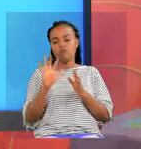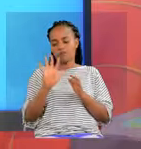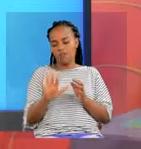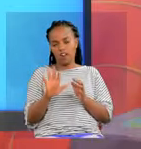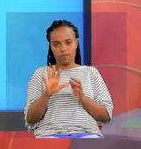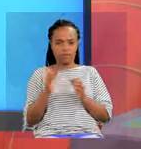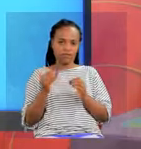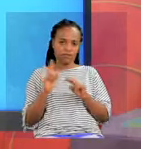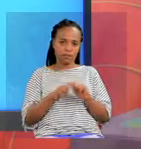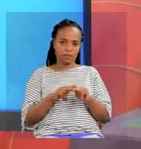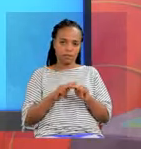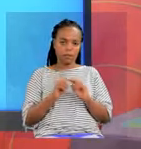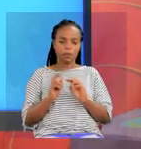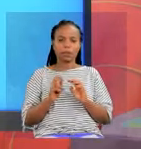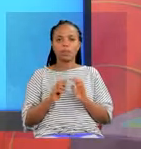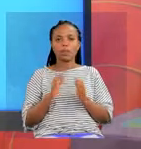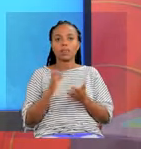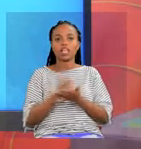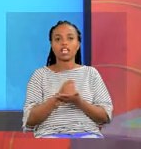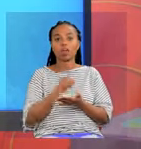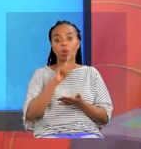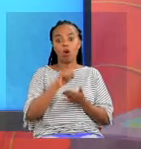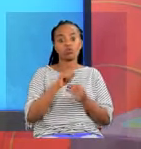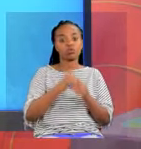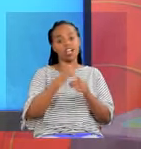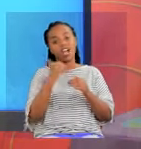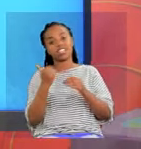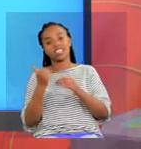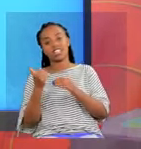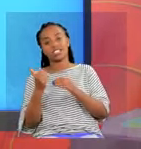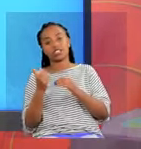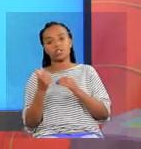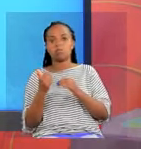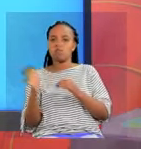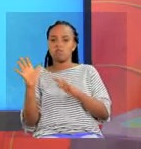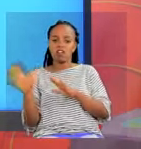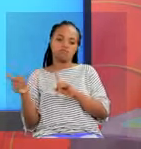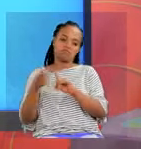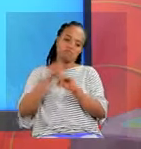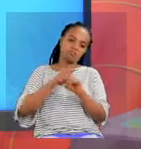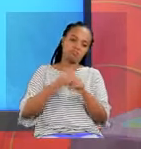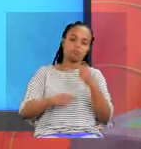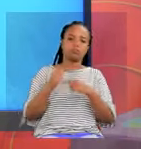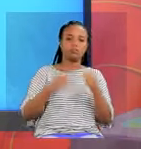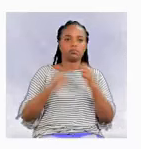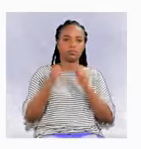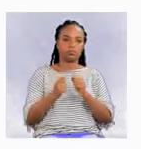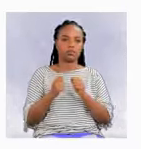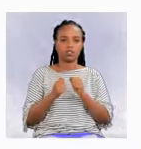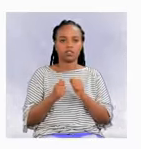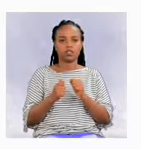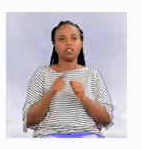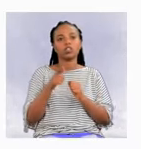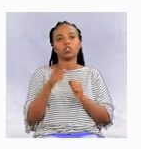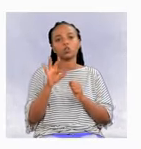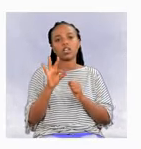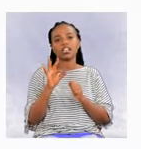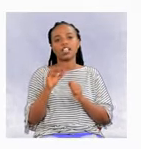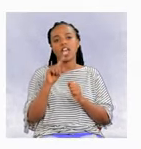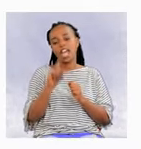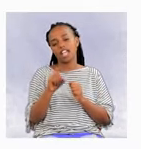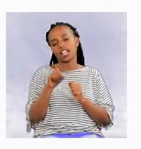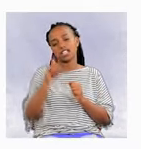here. So taking 1 to the other side or taking 5 to this side, you will have this form. You will have this form,